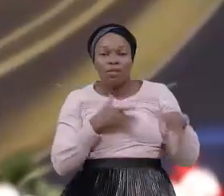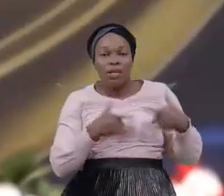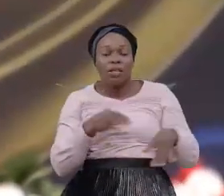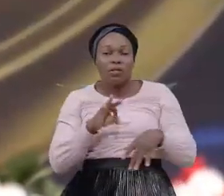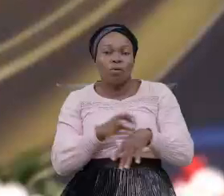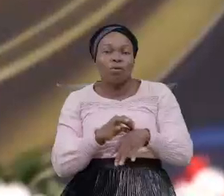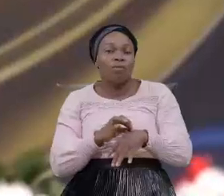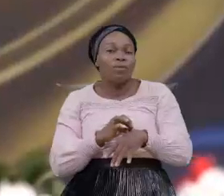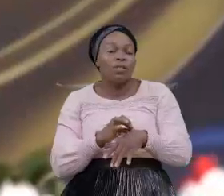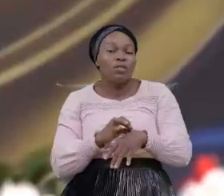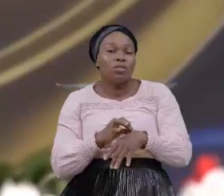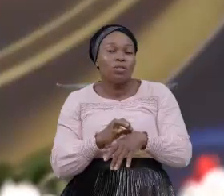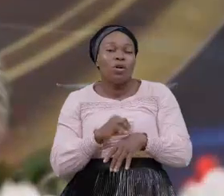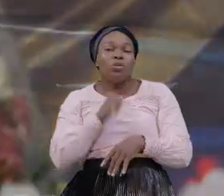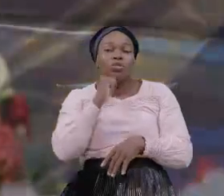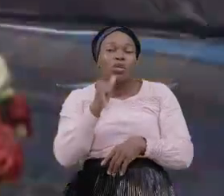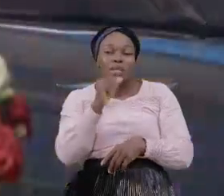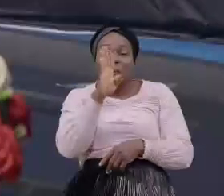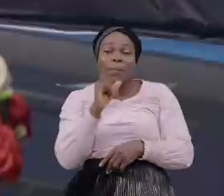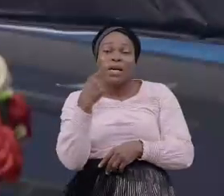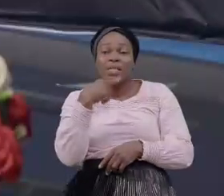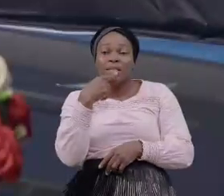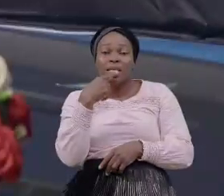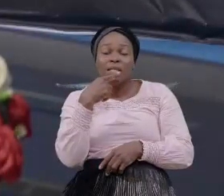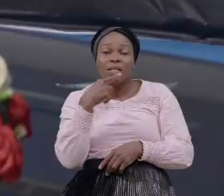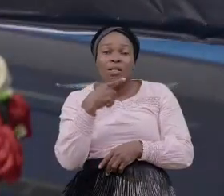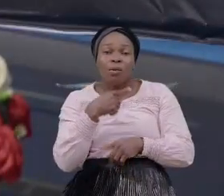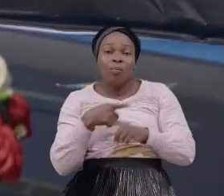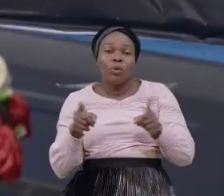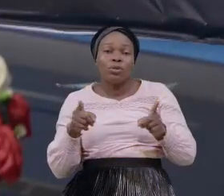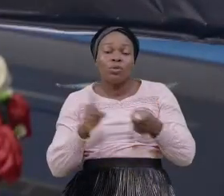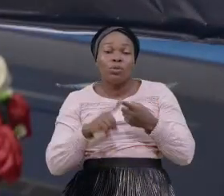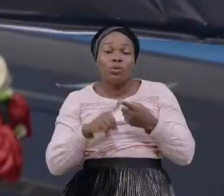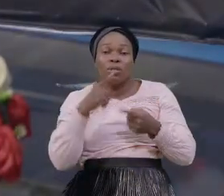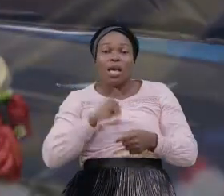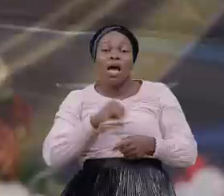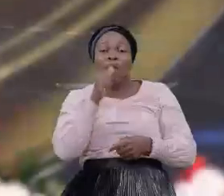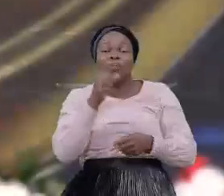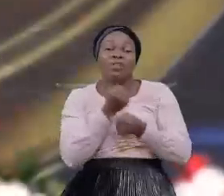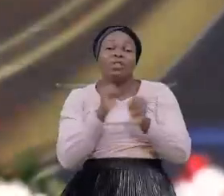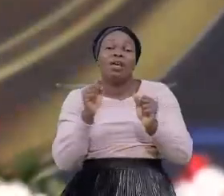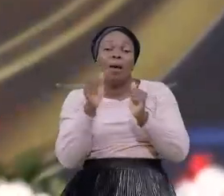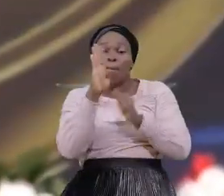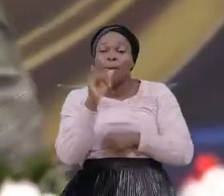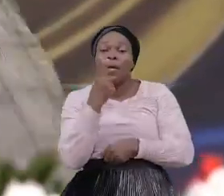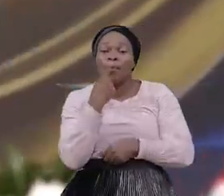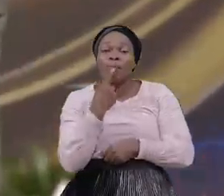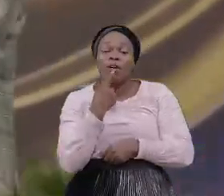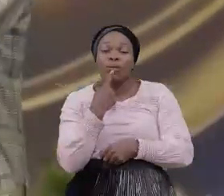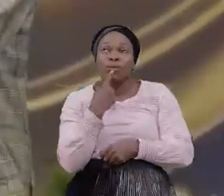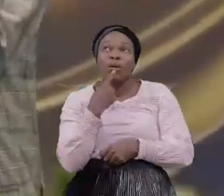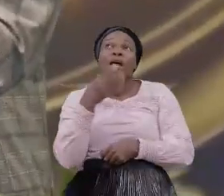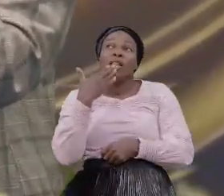theoretical statement. I am saved. Thank God, I am saved too. I